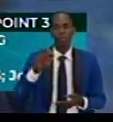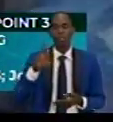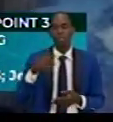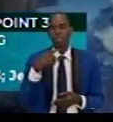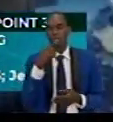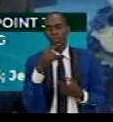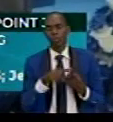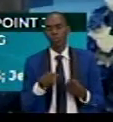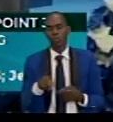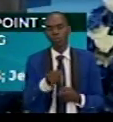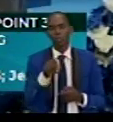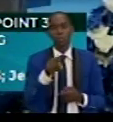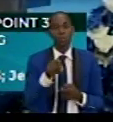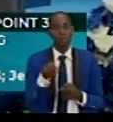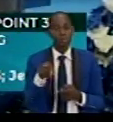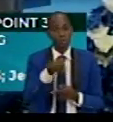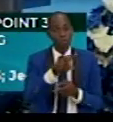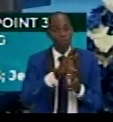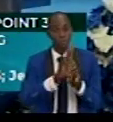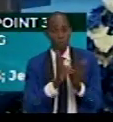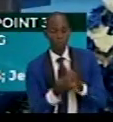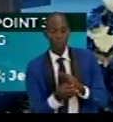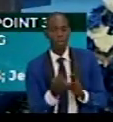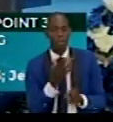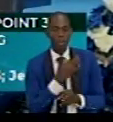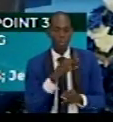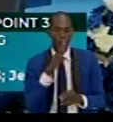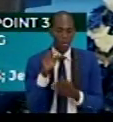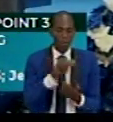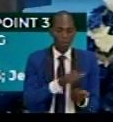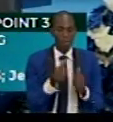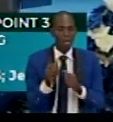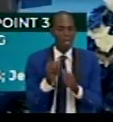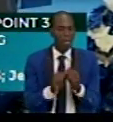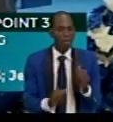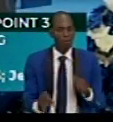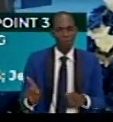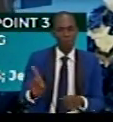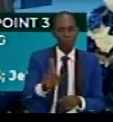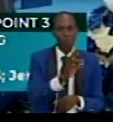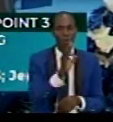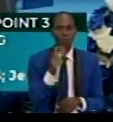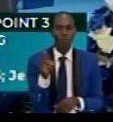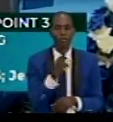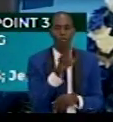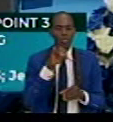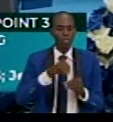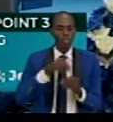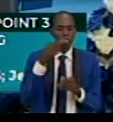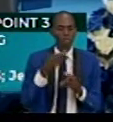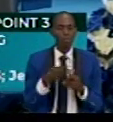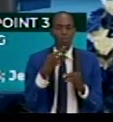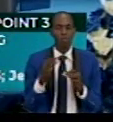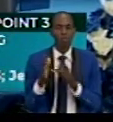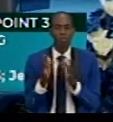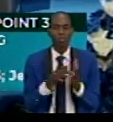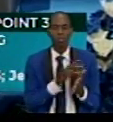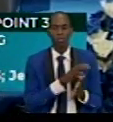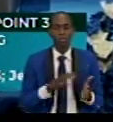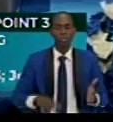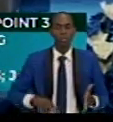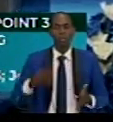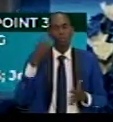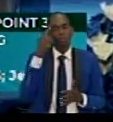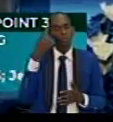repent and be baptized, every one of you, in the name of Jesus Christ, for the remission, for